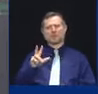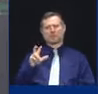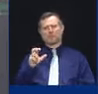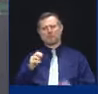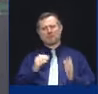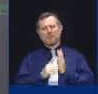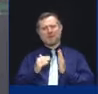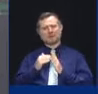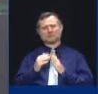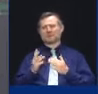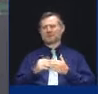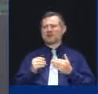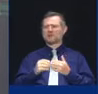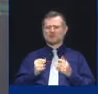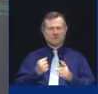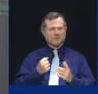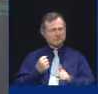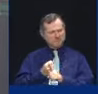Legoland itself.